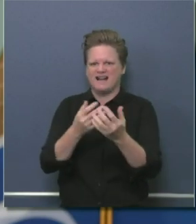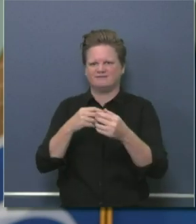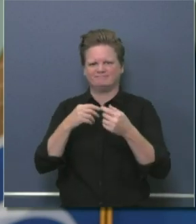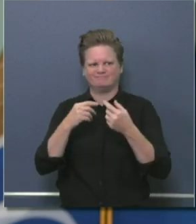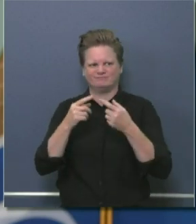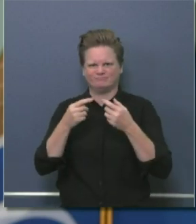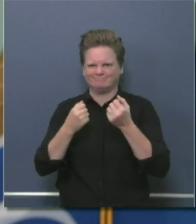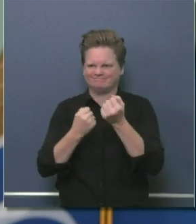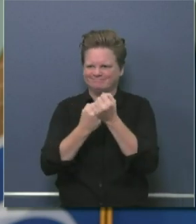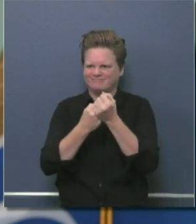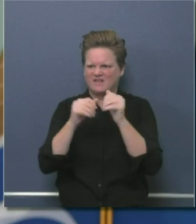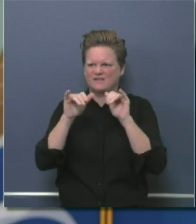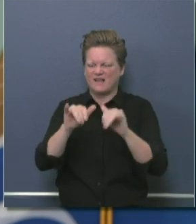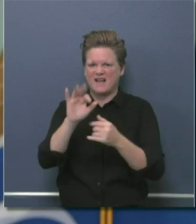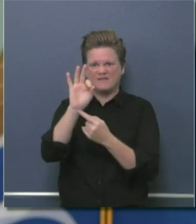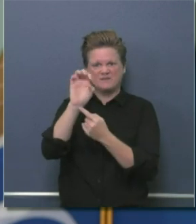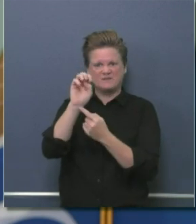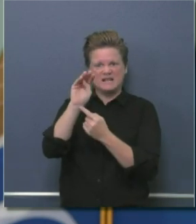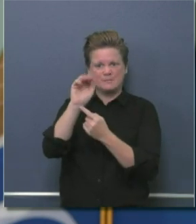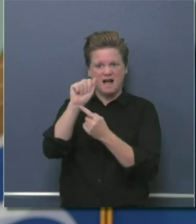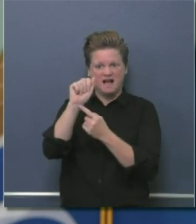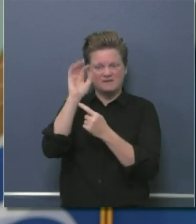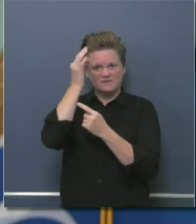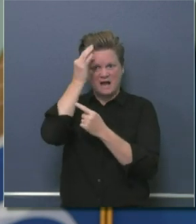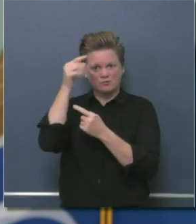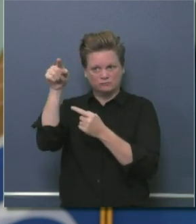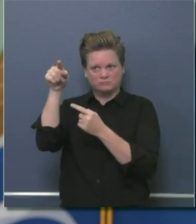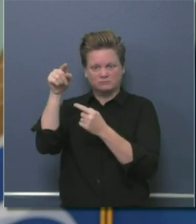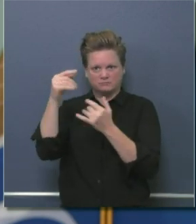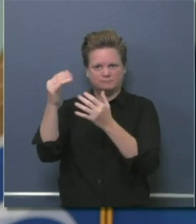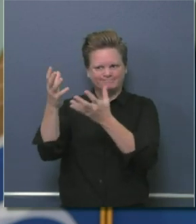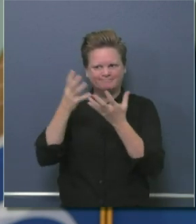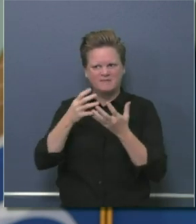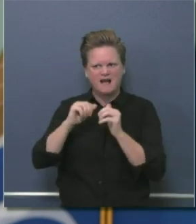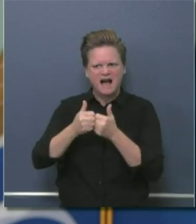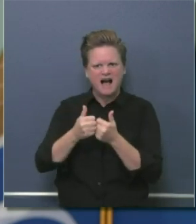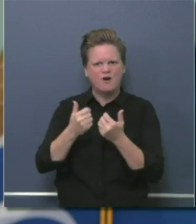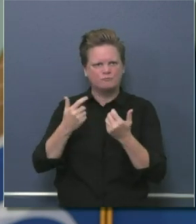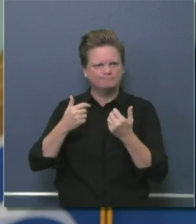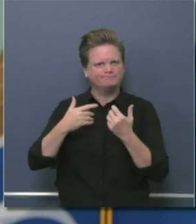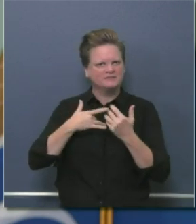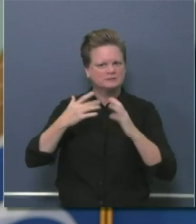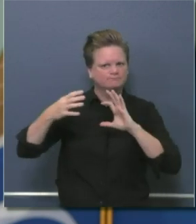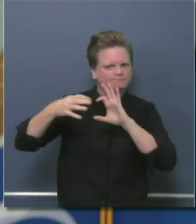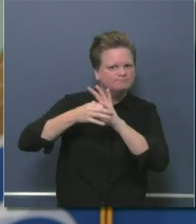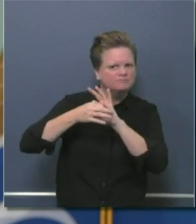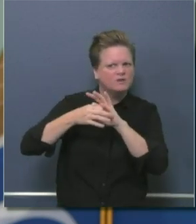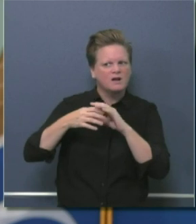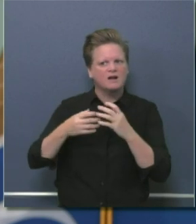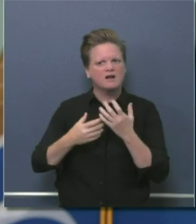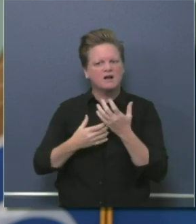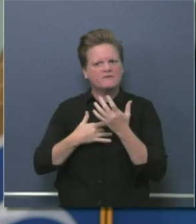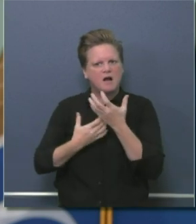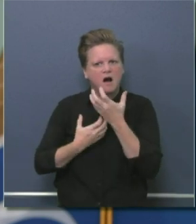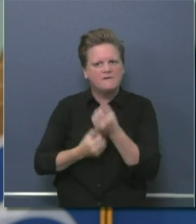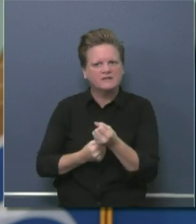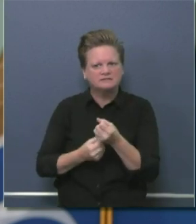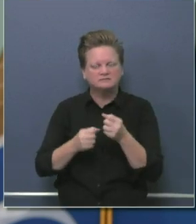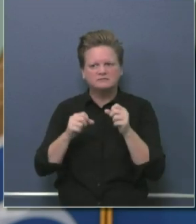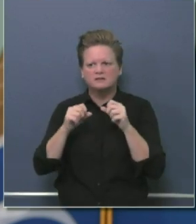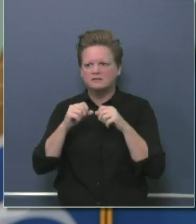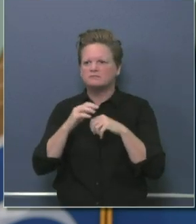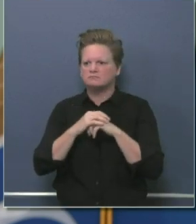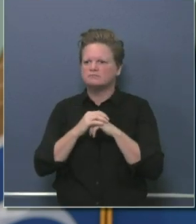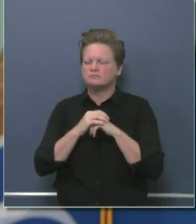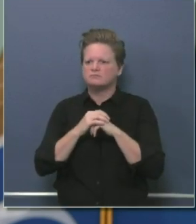these new protocols and procedures, with a little more confidence and security, these very large-scale procurements of